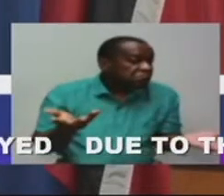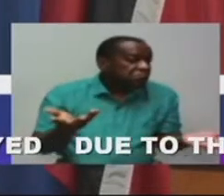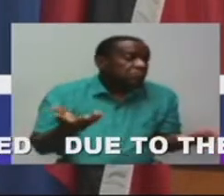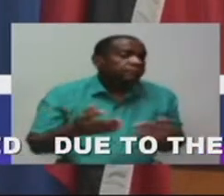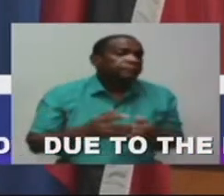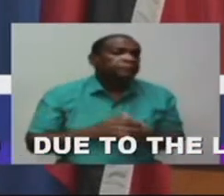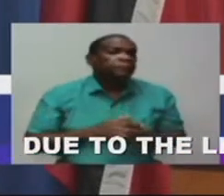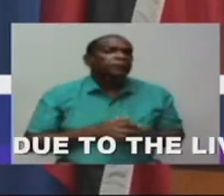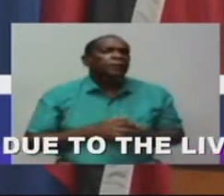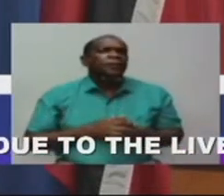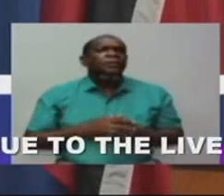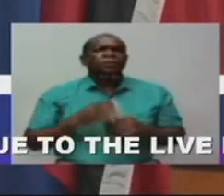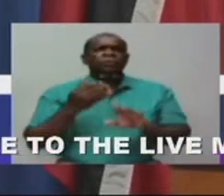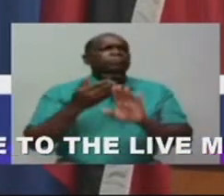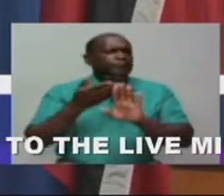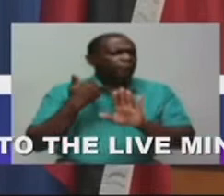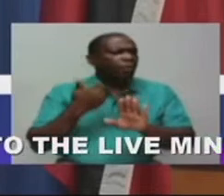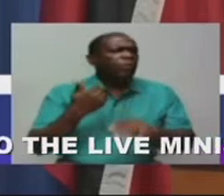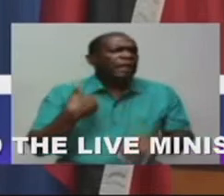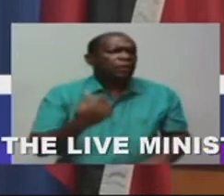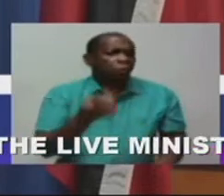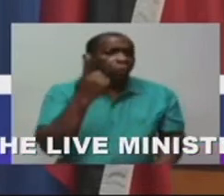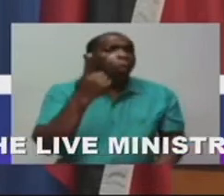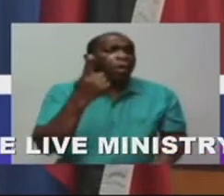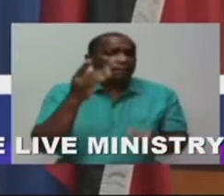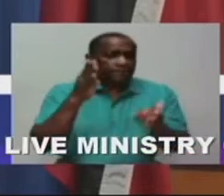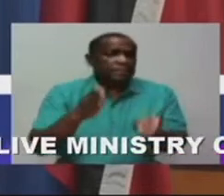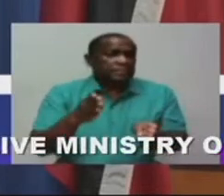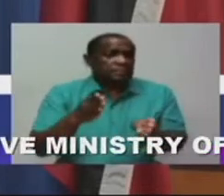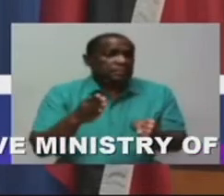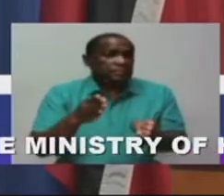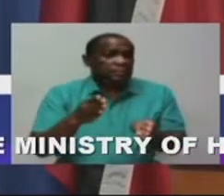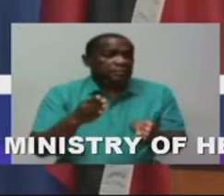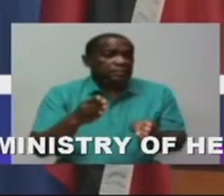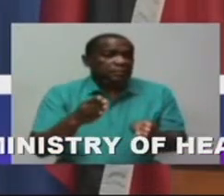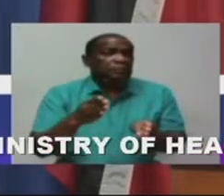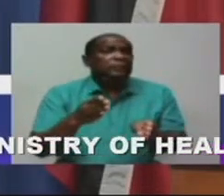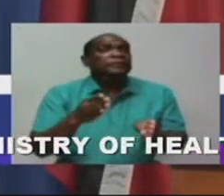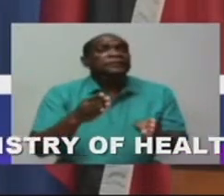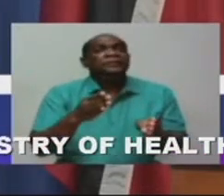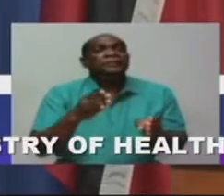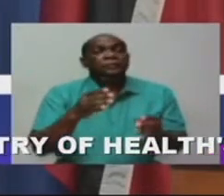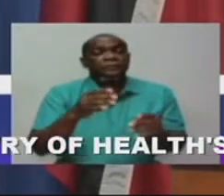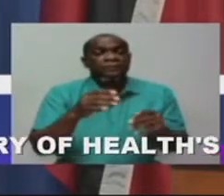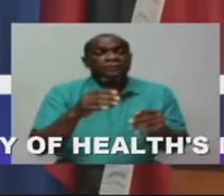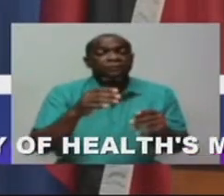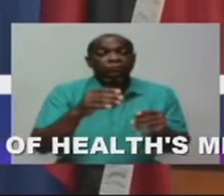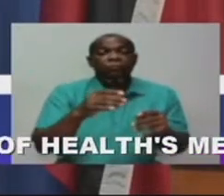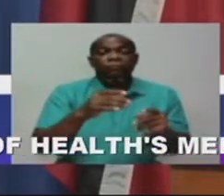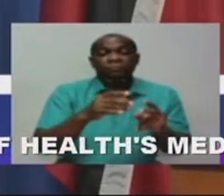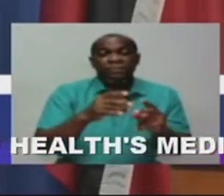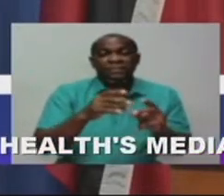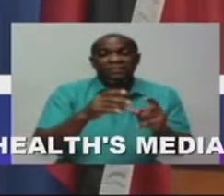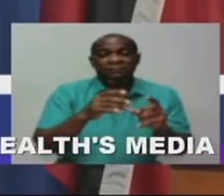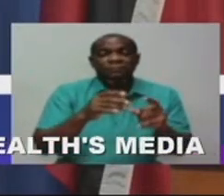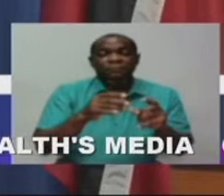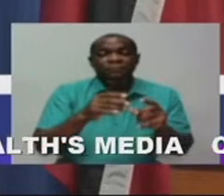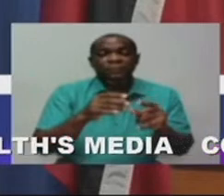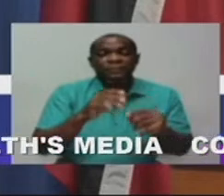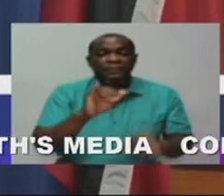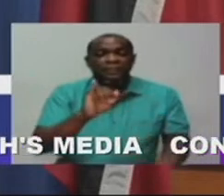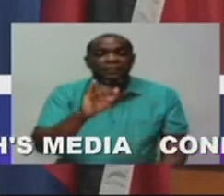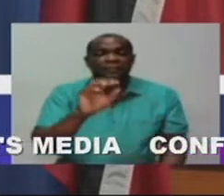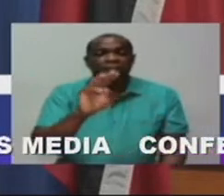said we had one case of a person that was significantly immunocompromised at the time, and he had passed away with a fully